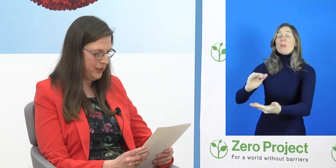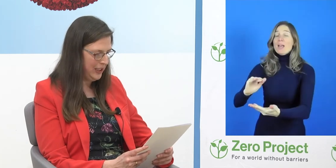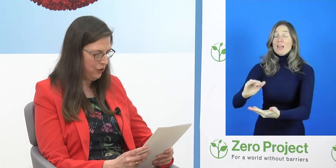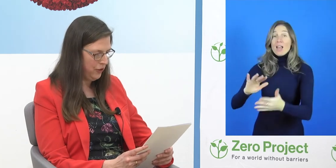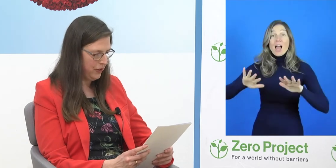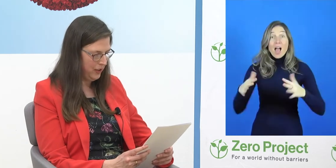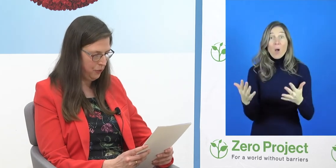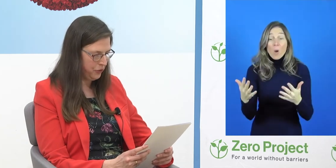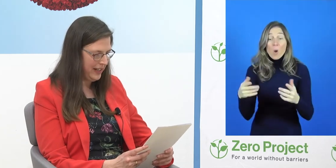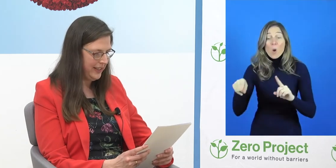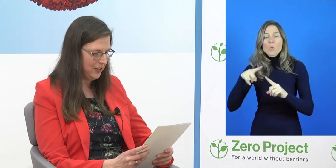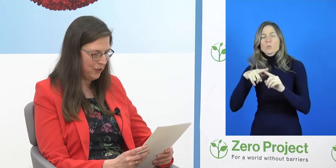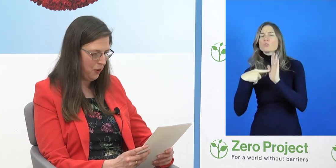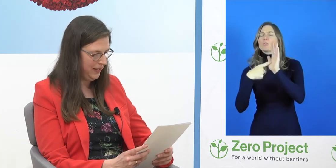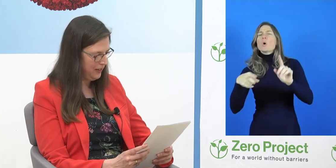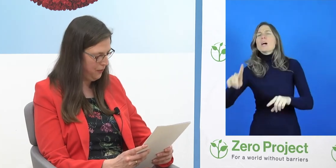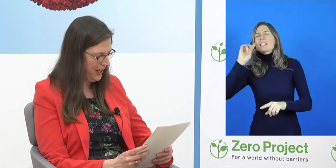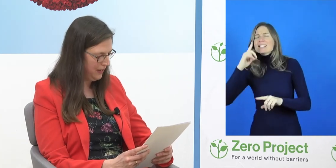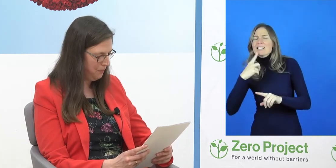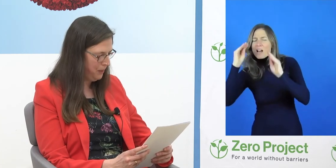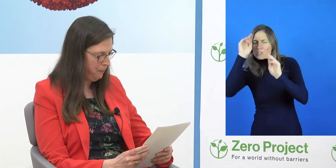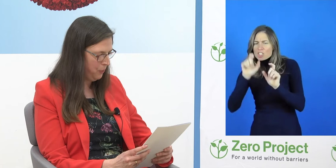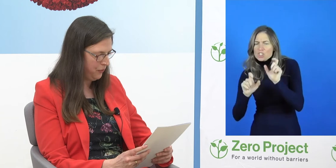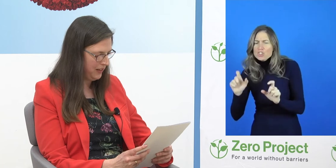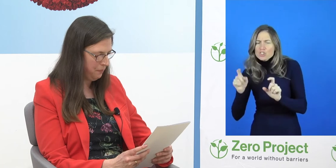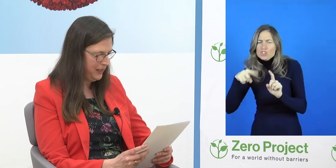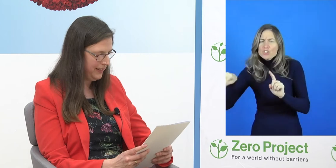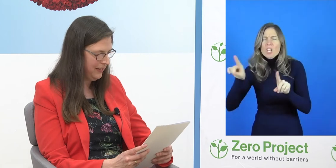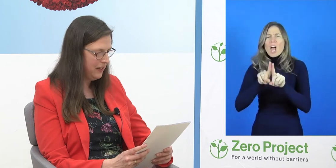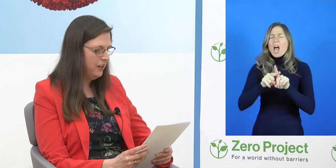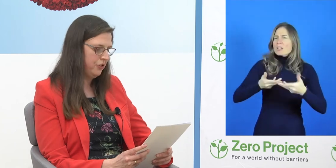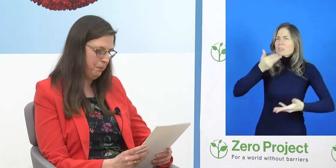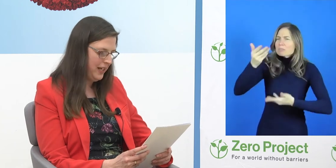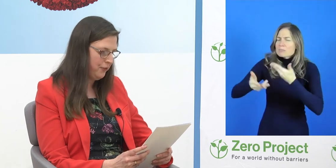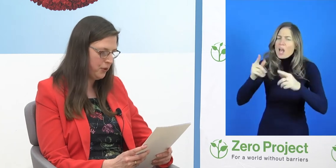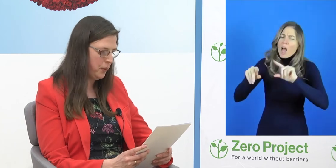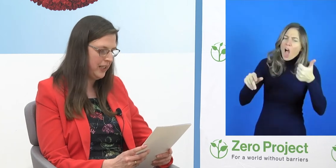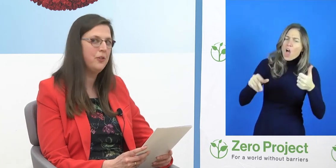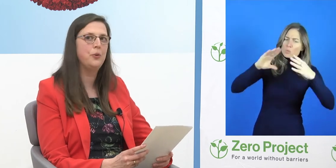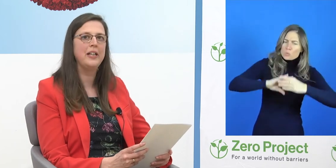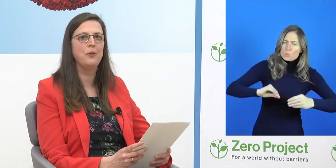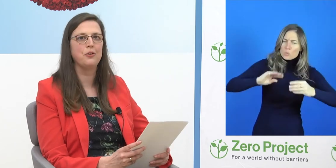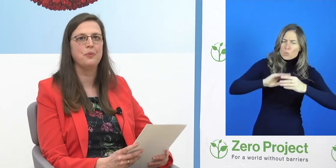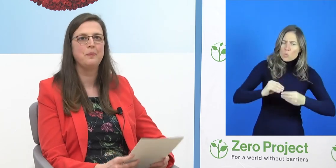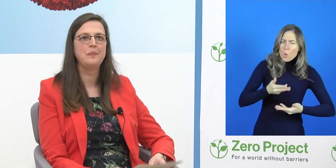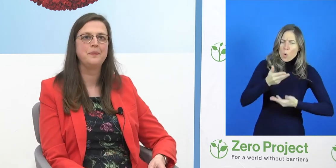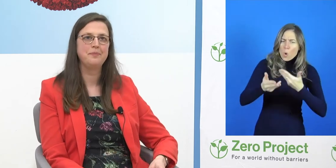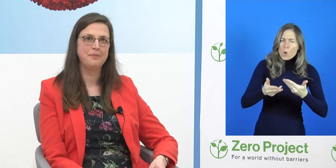deaf teachers, and through telling the stories of other people with disabilities, she paves the way to